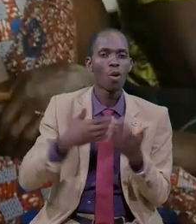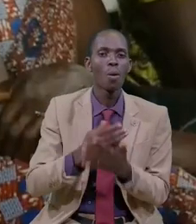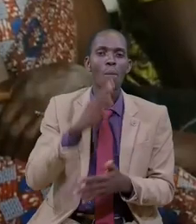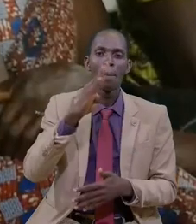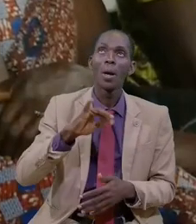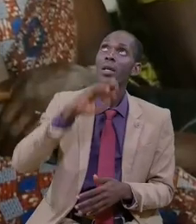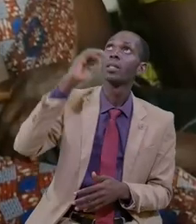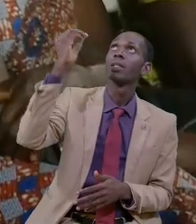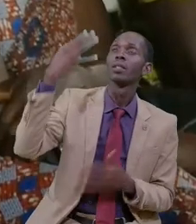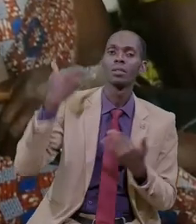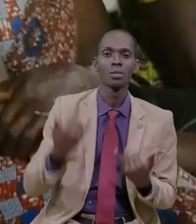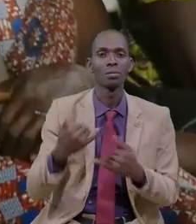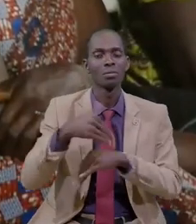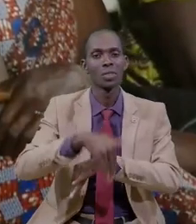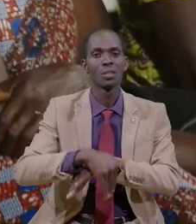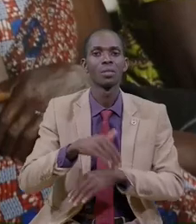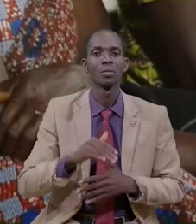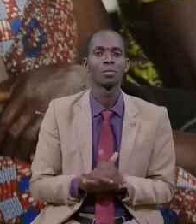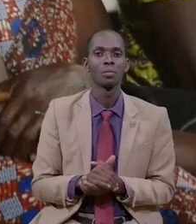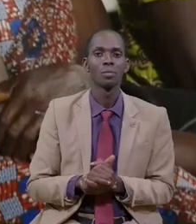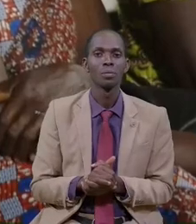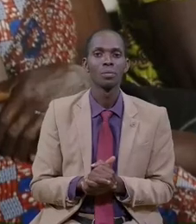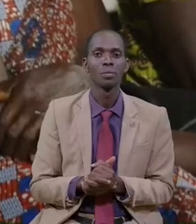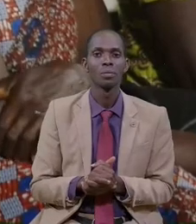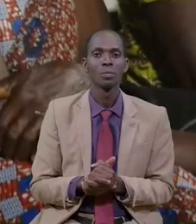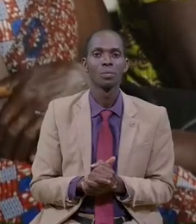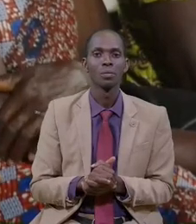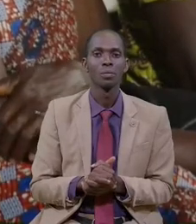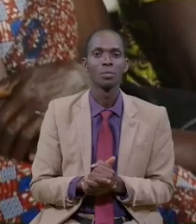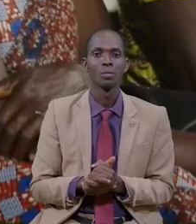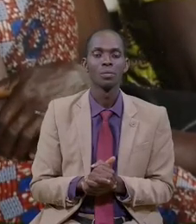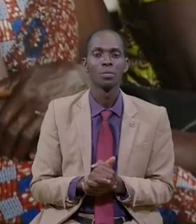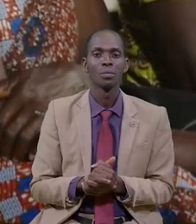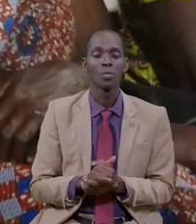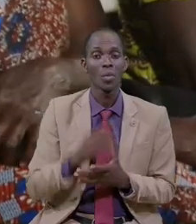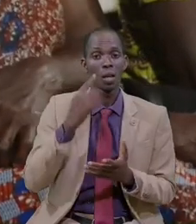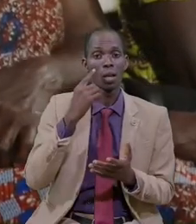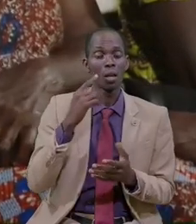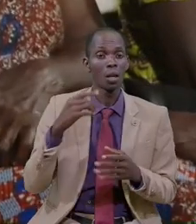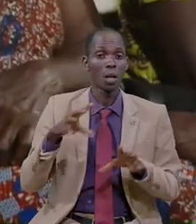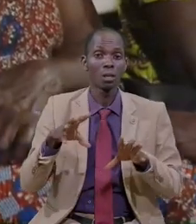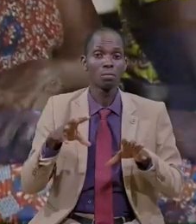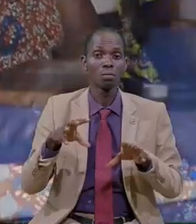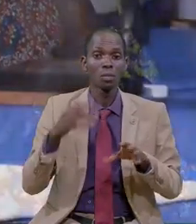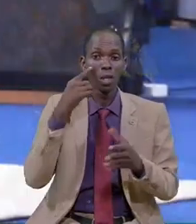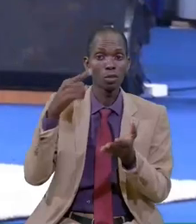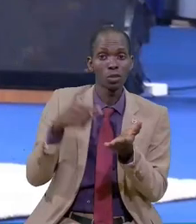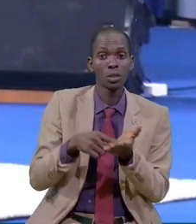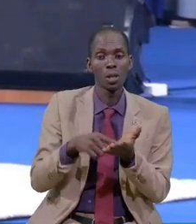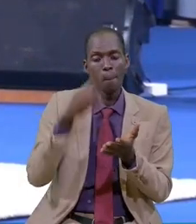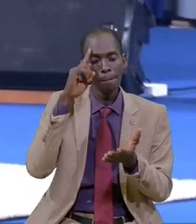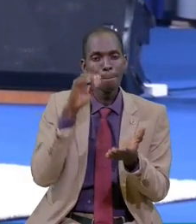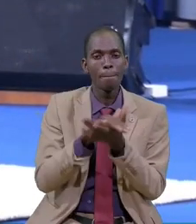Dieu a joint, le salut, la grâce, Dieu le confirme dans notre vie par sa grâce. Believing